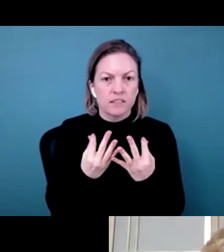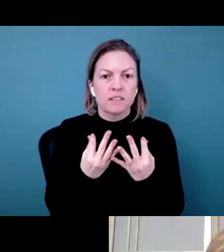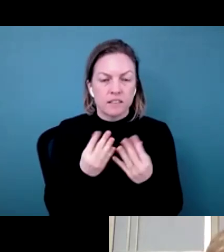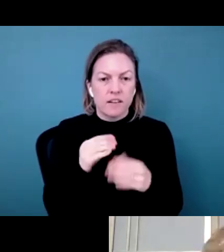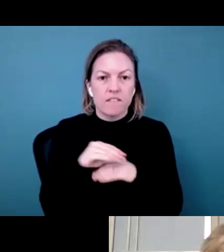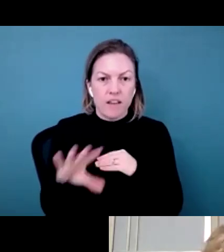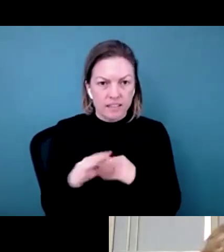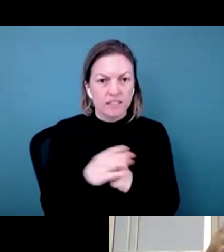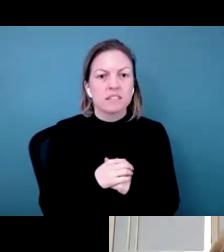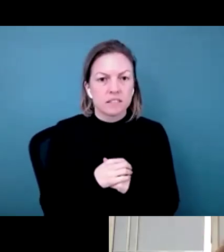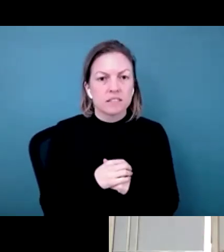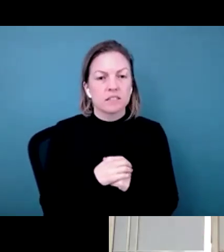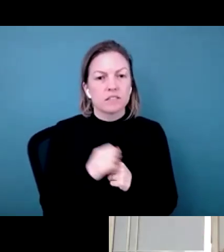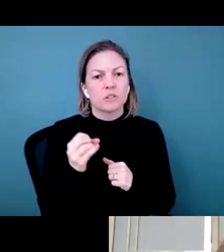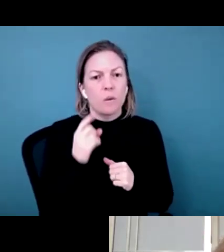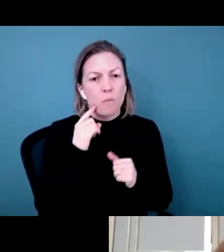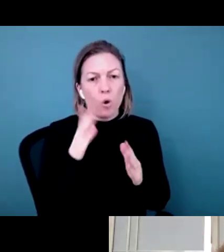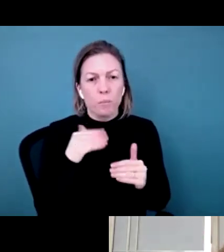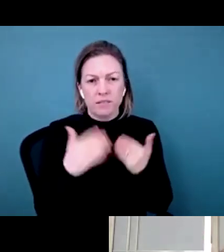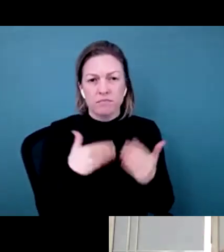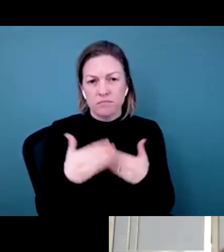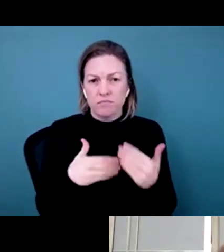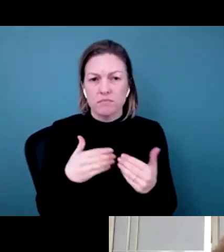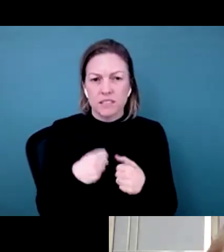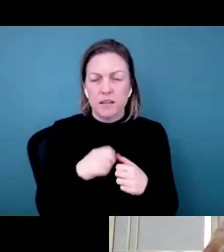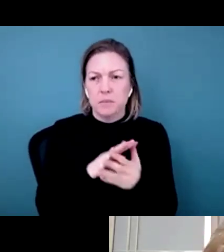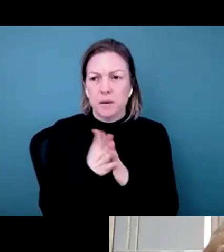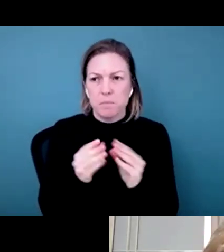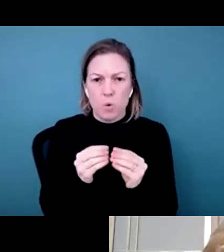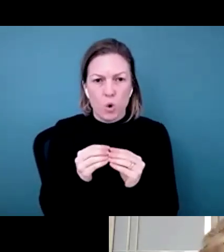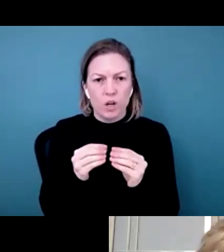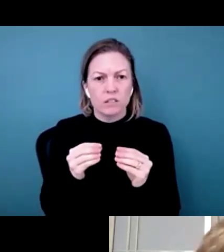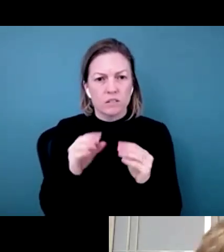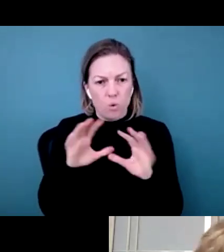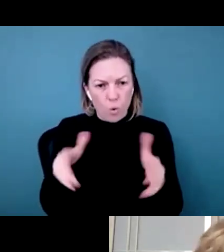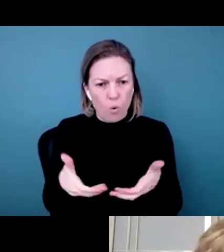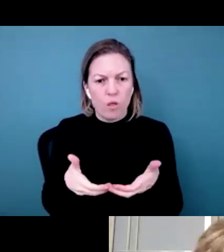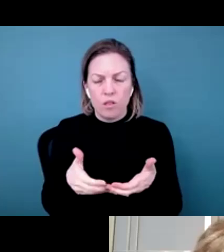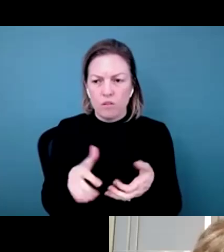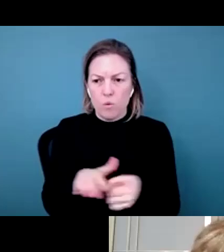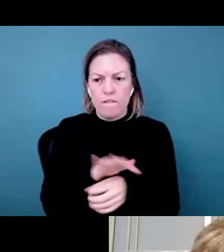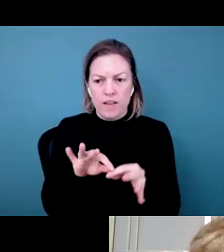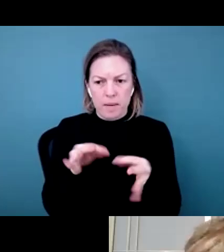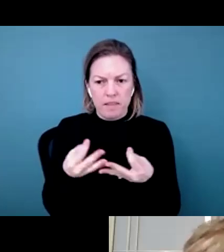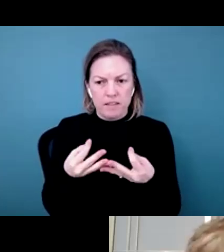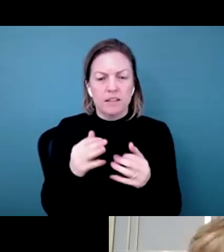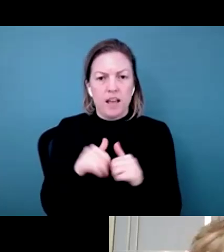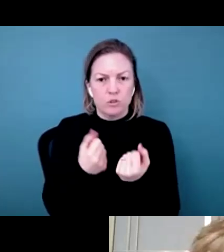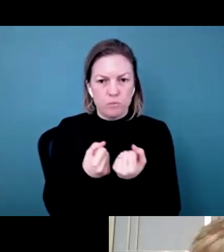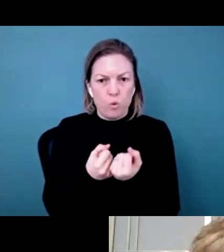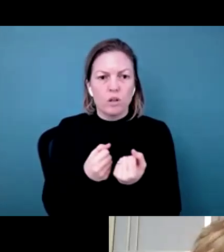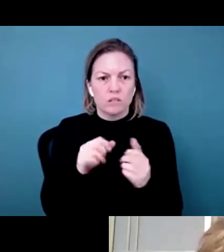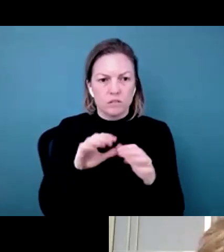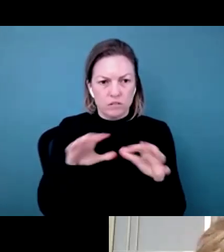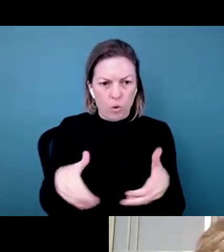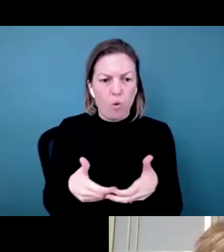hoping eventually we can move more in that direction of looking at the family unit and how to support the family unit as